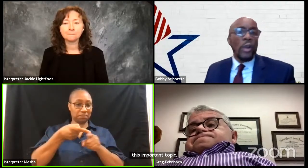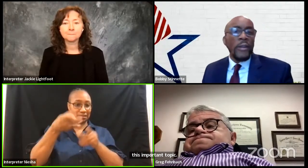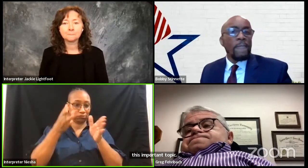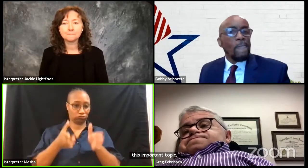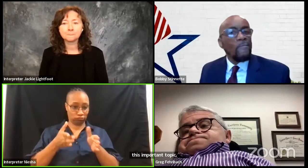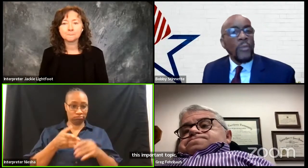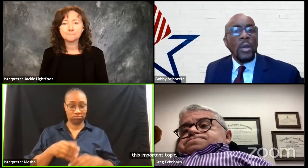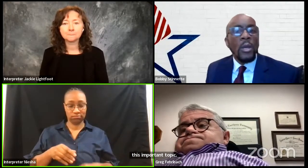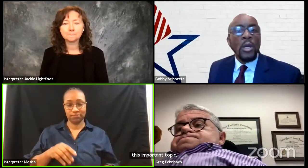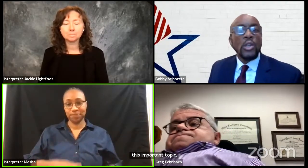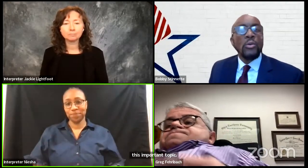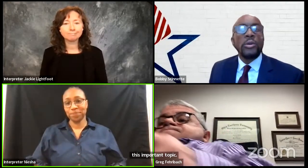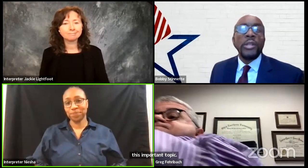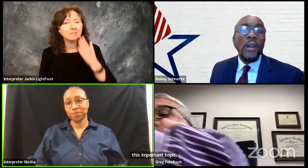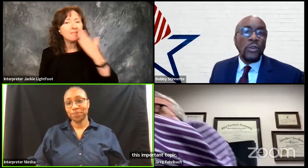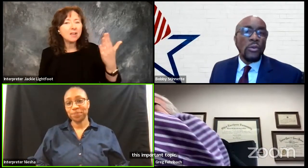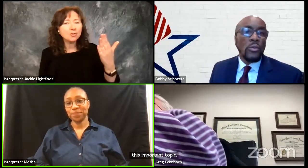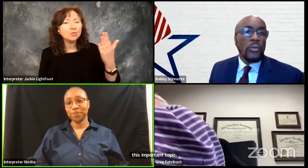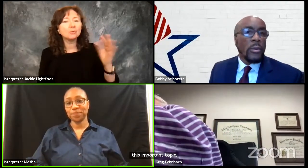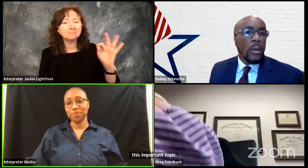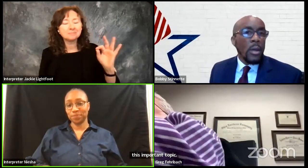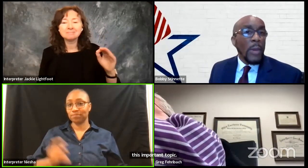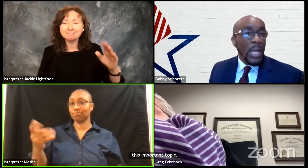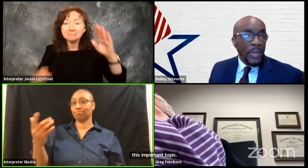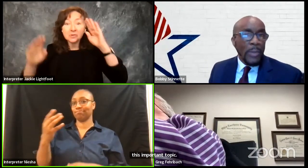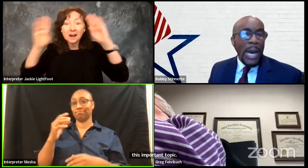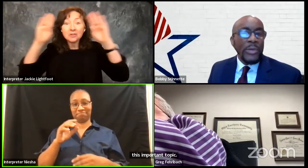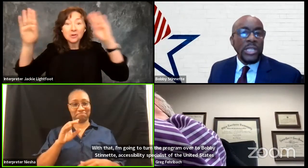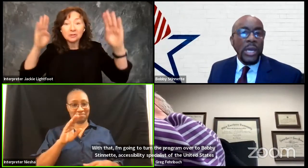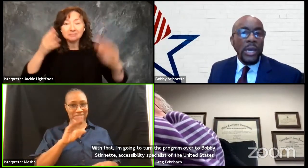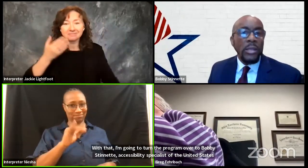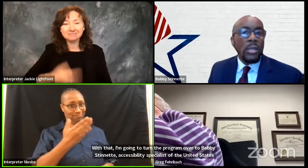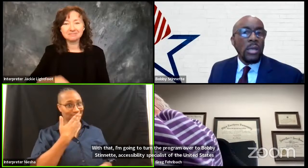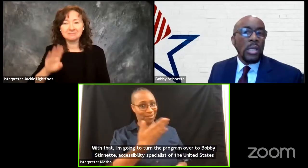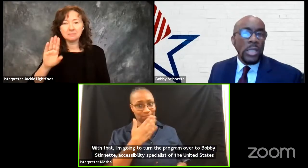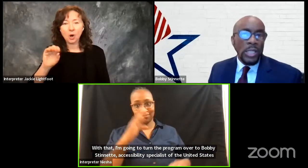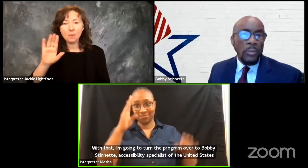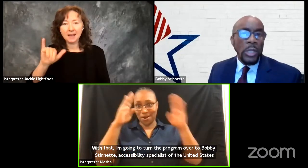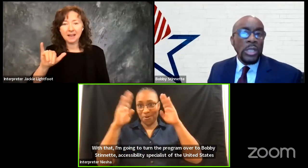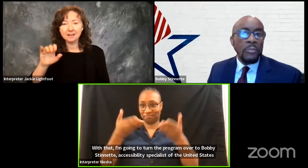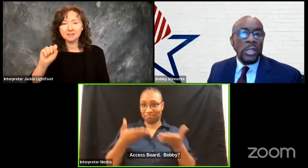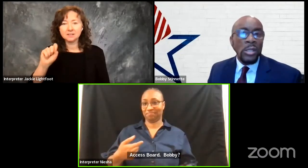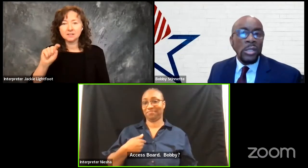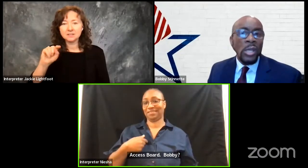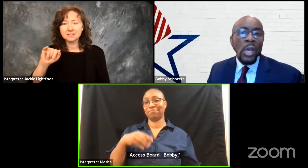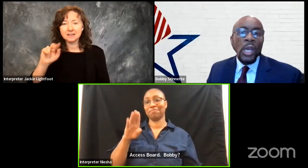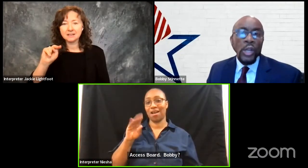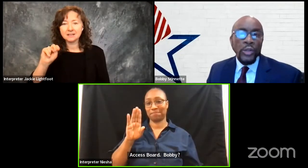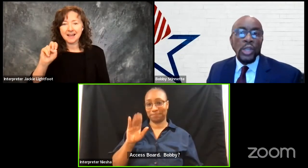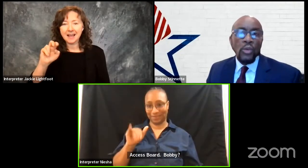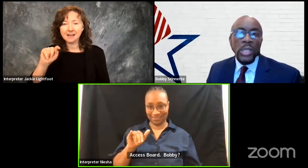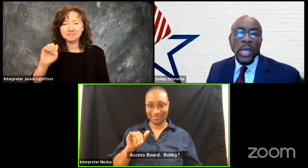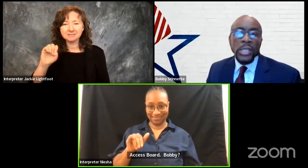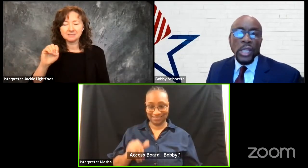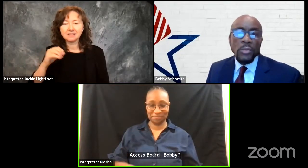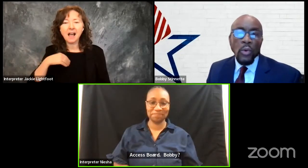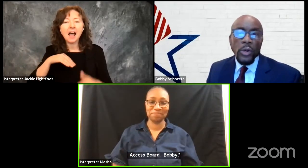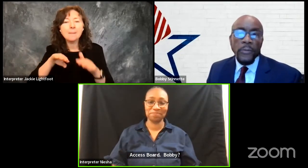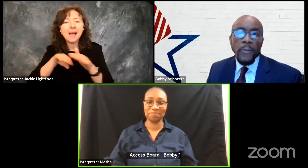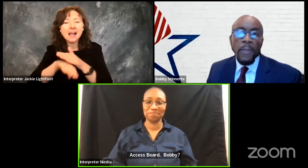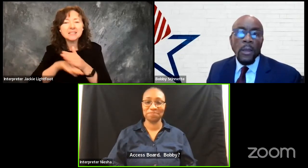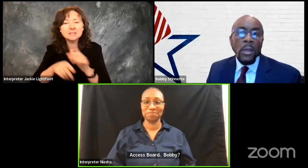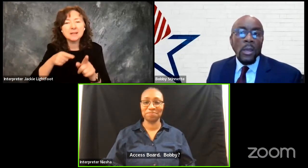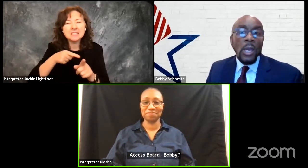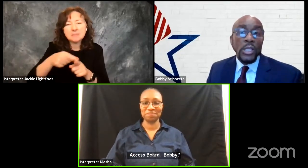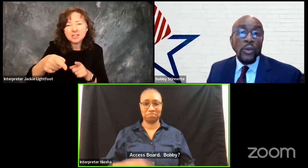Thank you, Greg. So good afternoon. My name is Bobby Stinnett, an accessibility specialist here at the U.S. Access